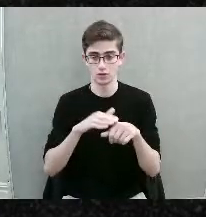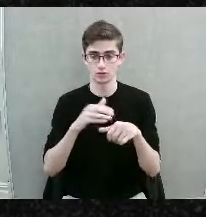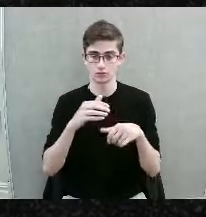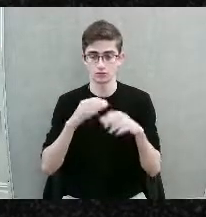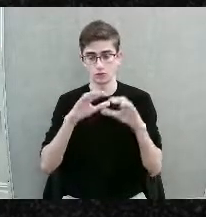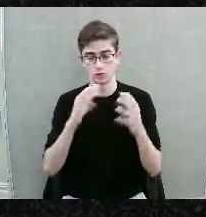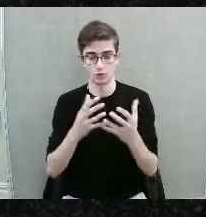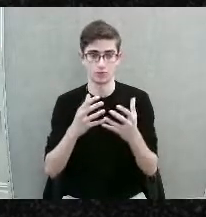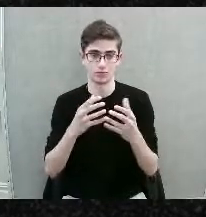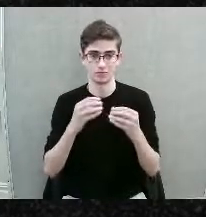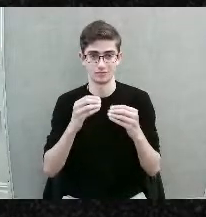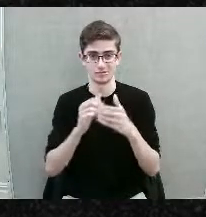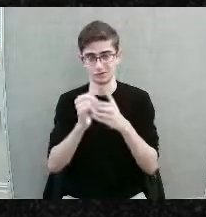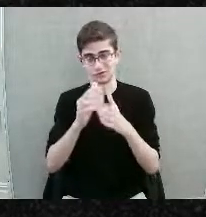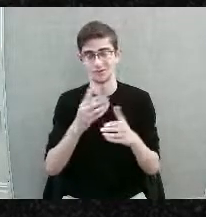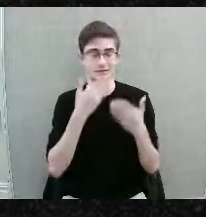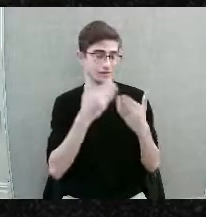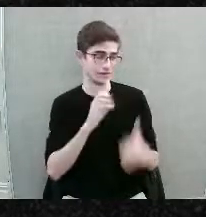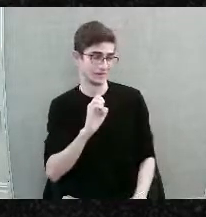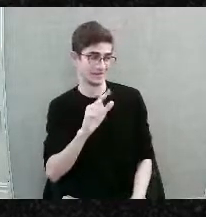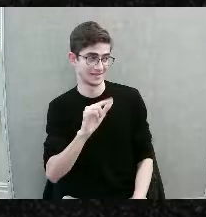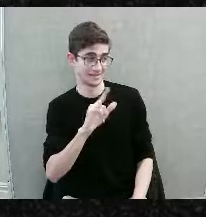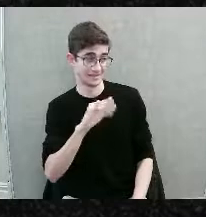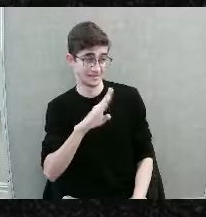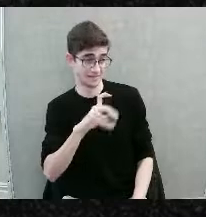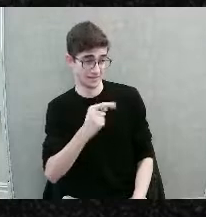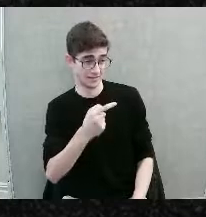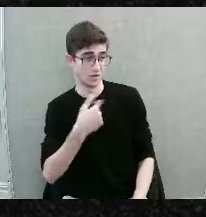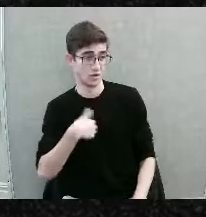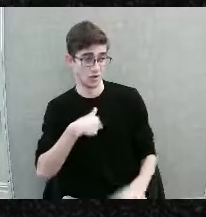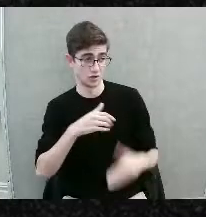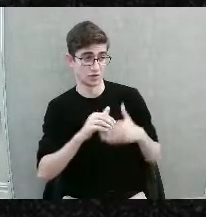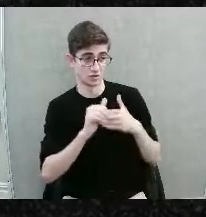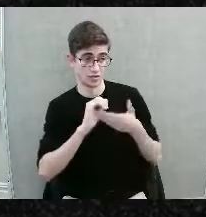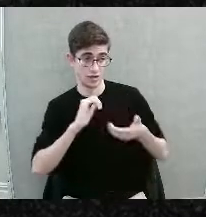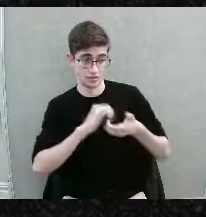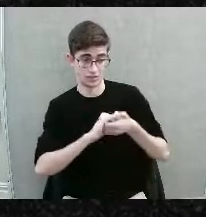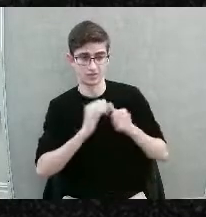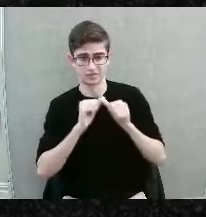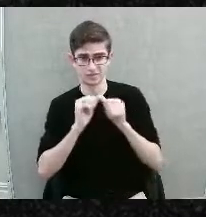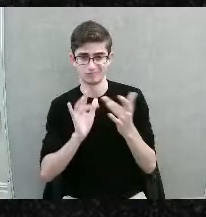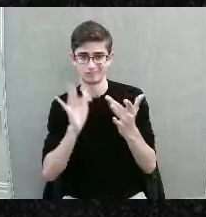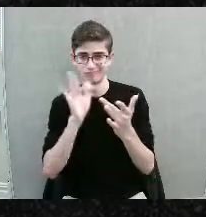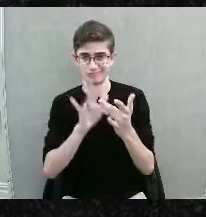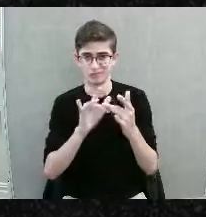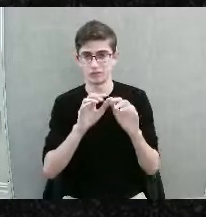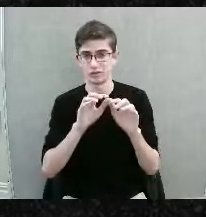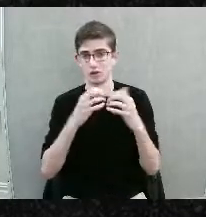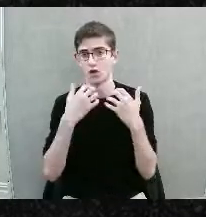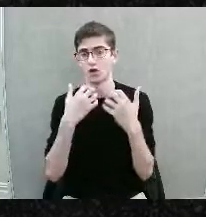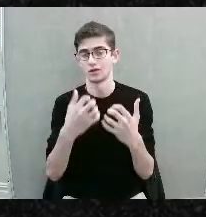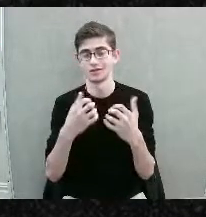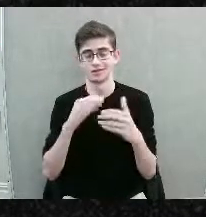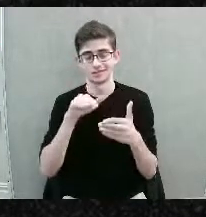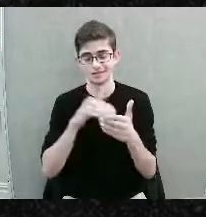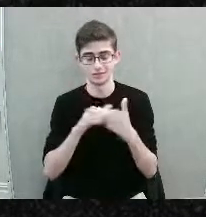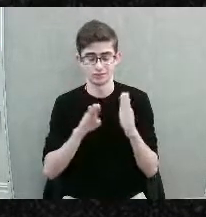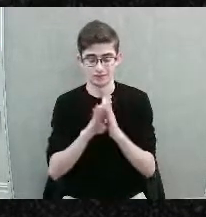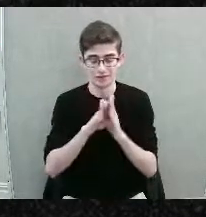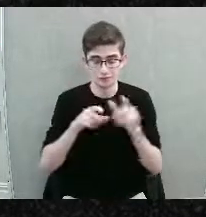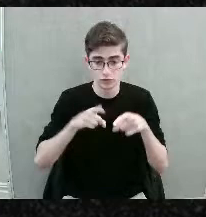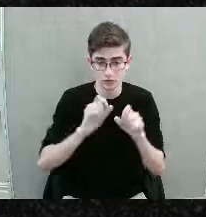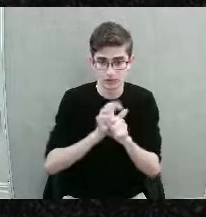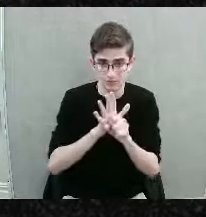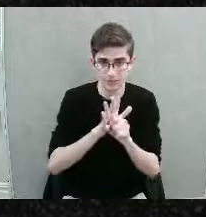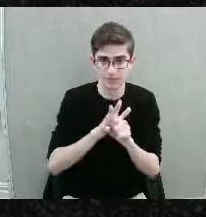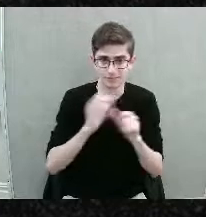our colleague Elizabeth Castelli, to continue to reach the audience that the center developed over the time of the